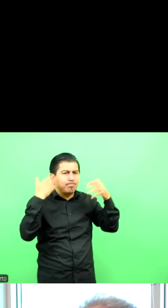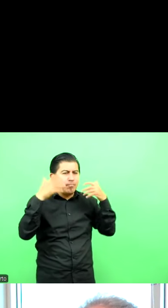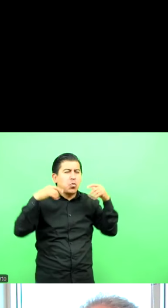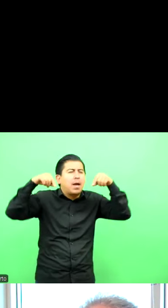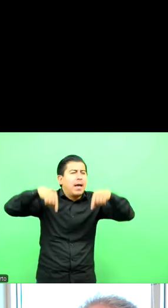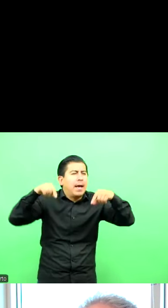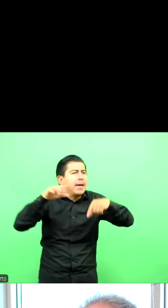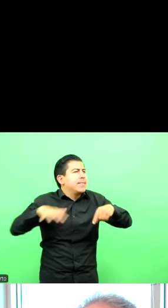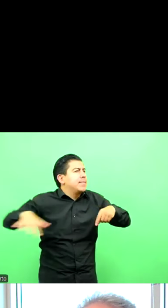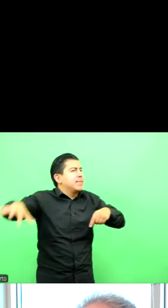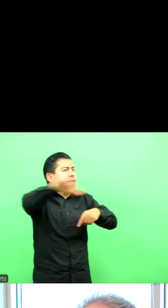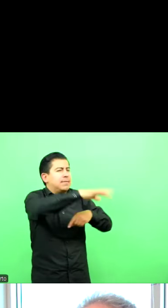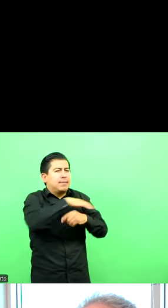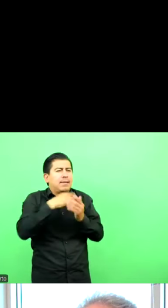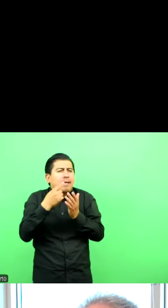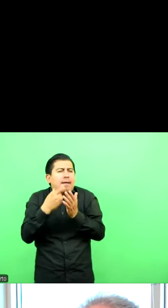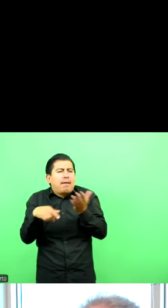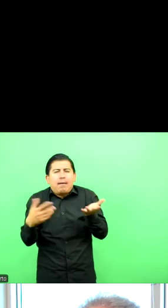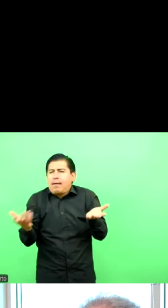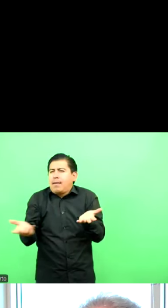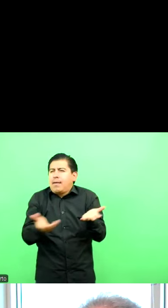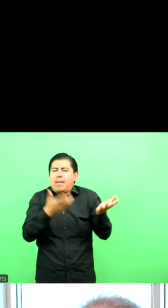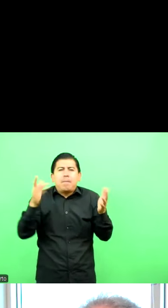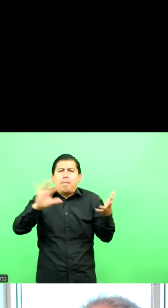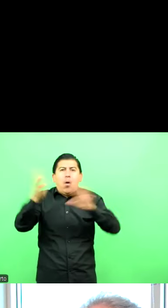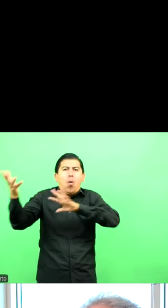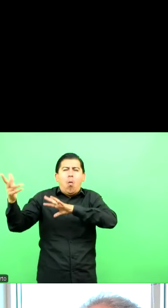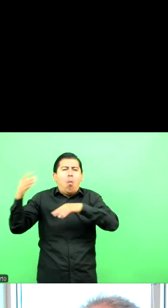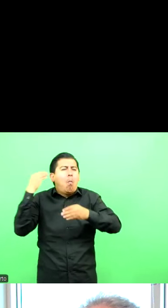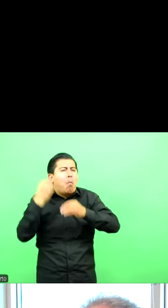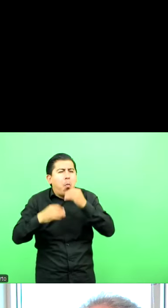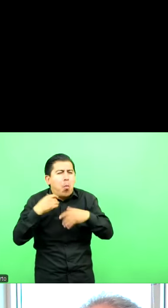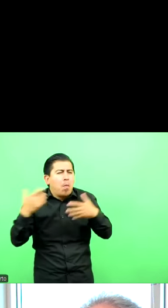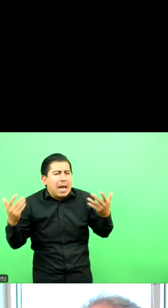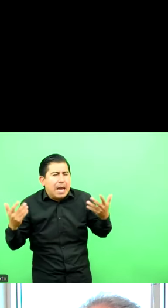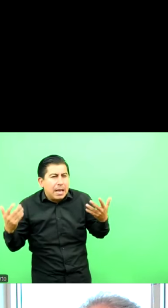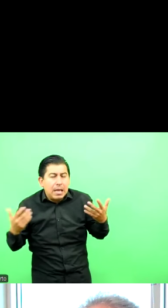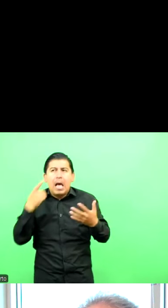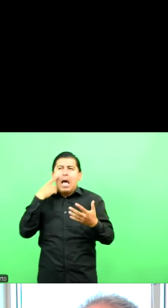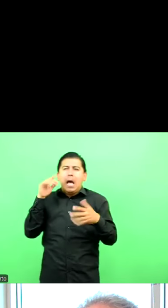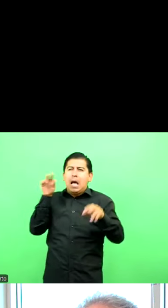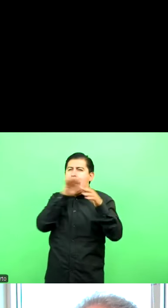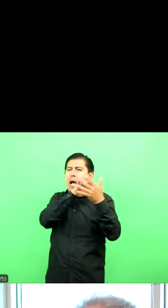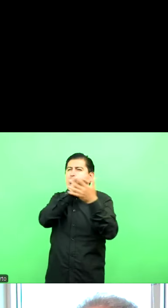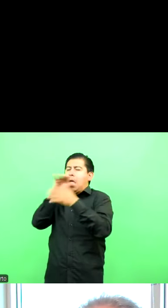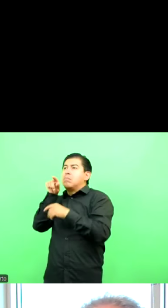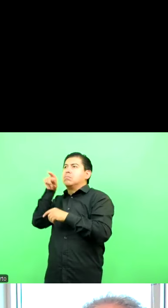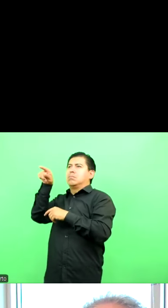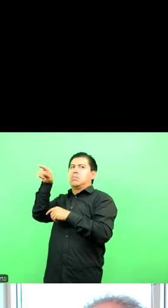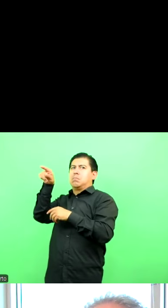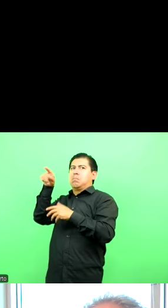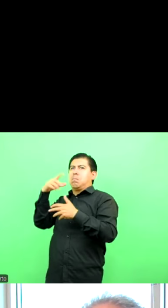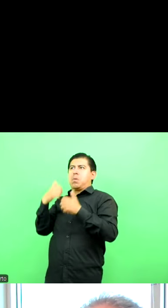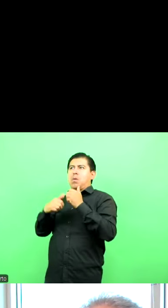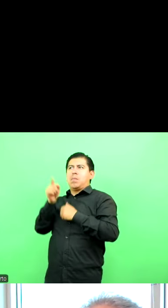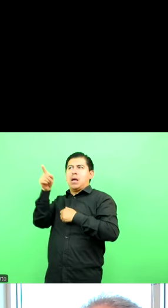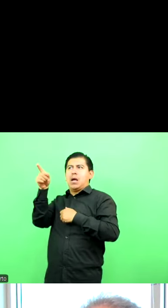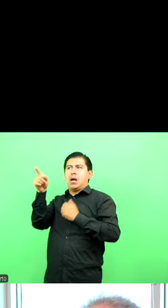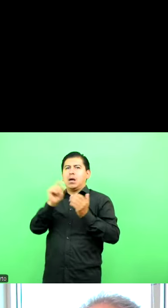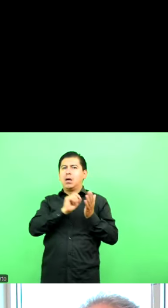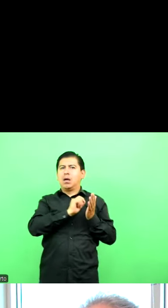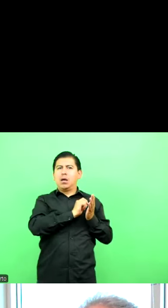the activities, many of the intervention strategies we choose are mostly similar among different hazards.